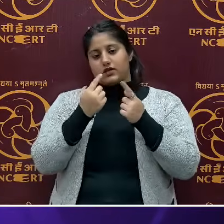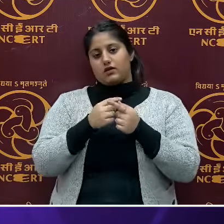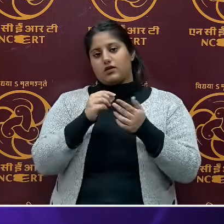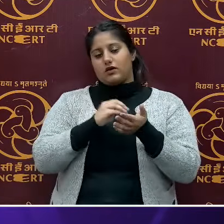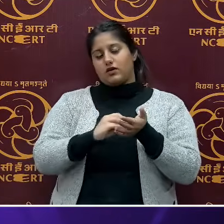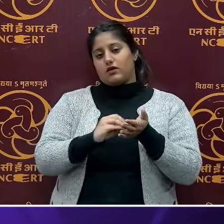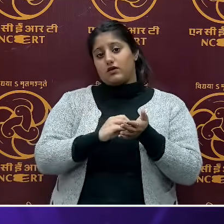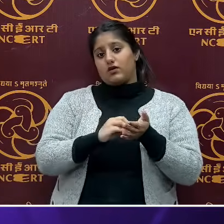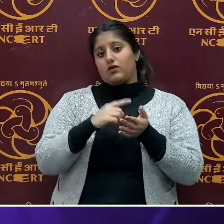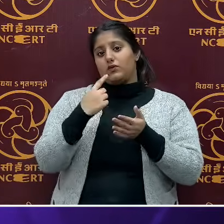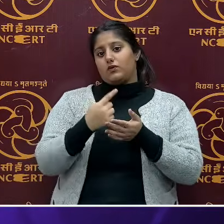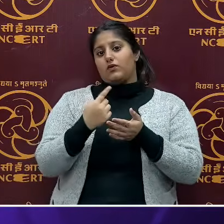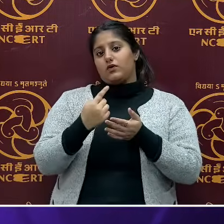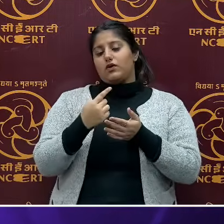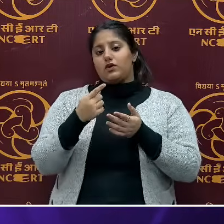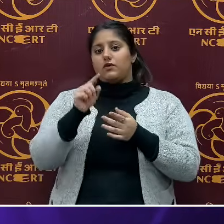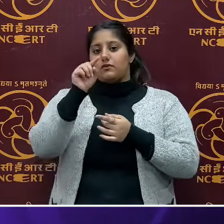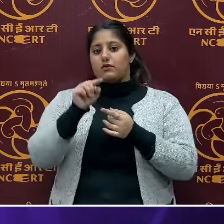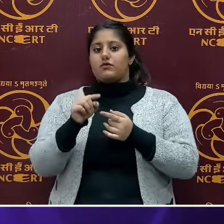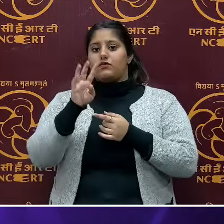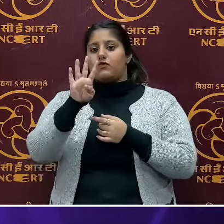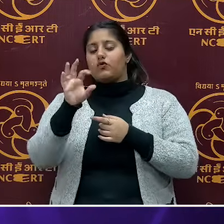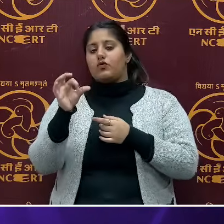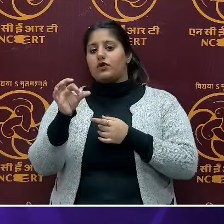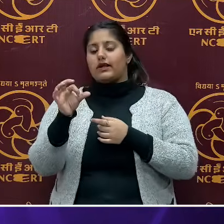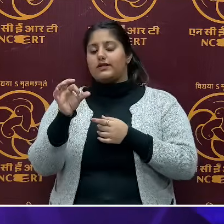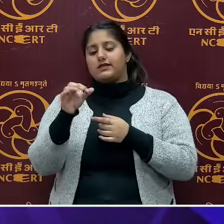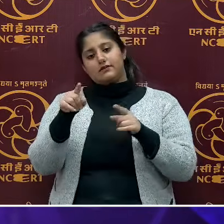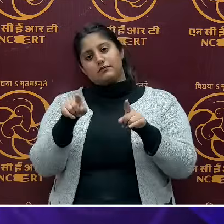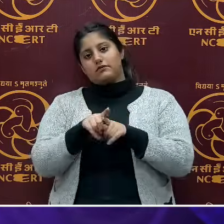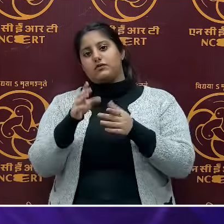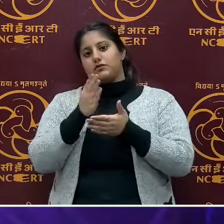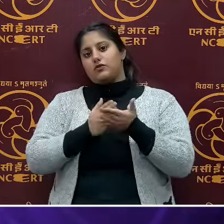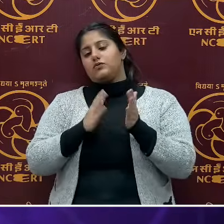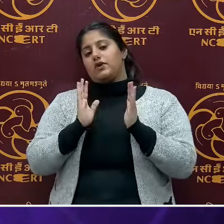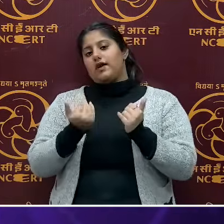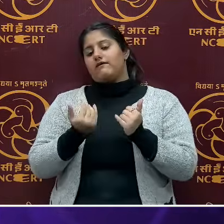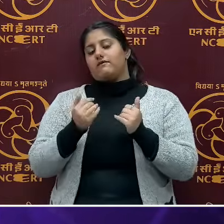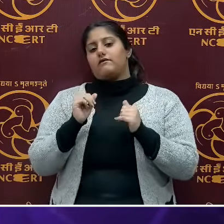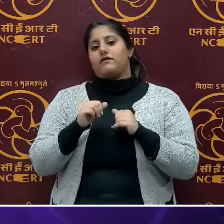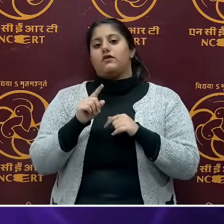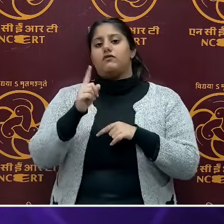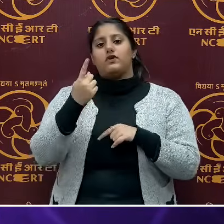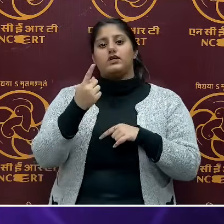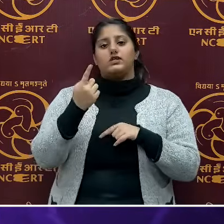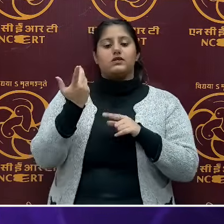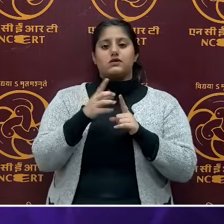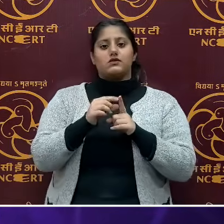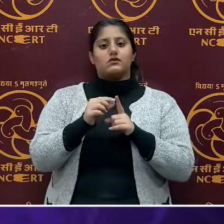more ratios which are proportional to 4:9. The first one,